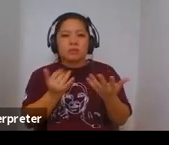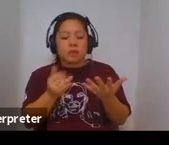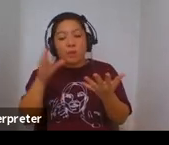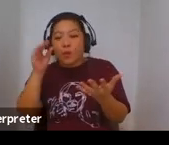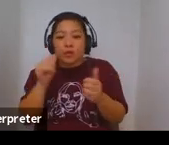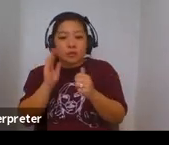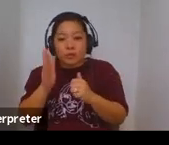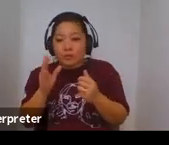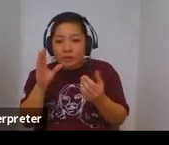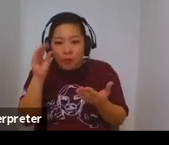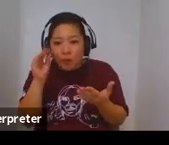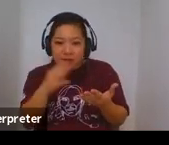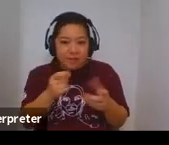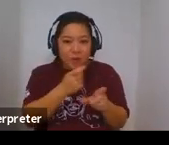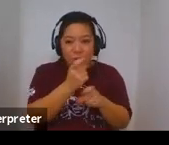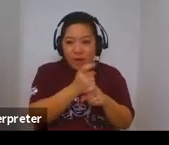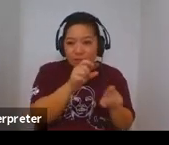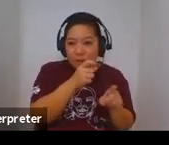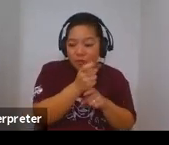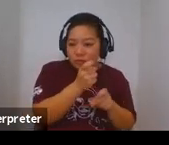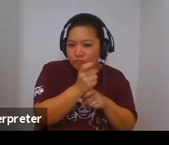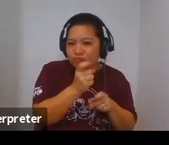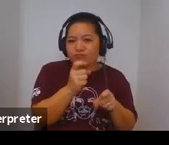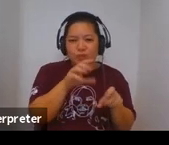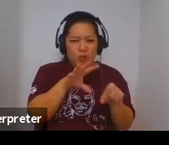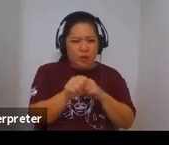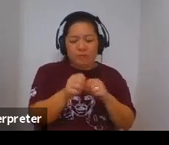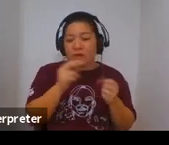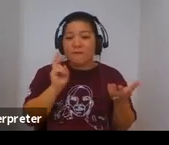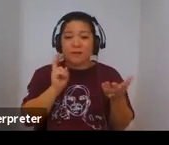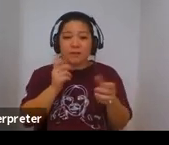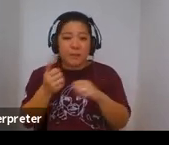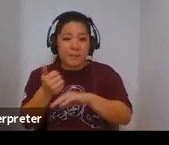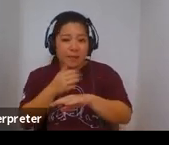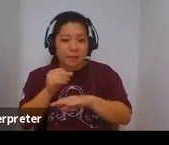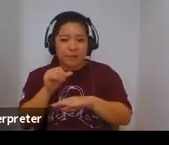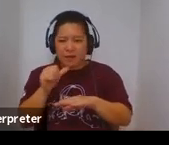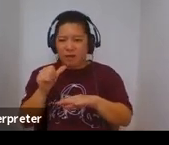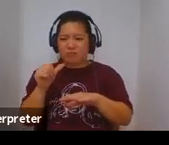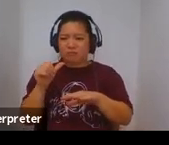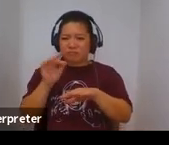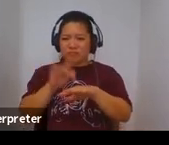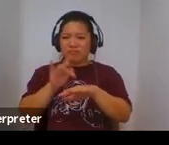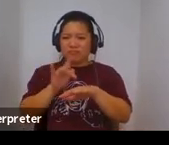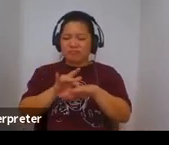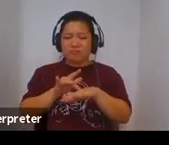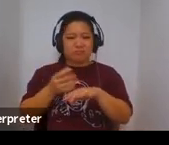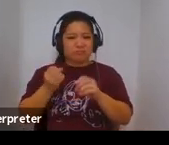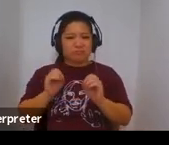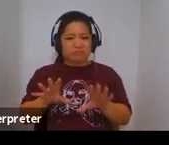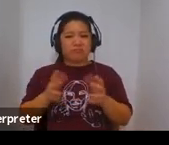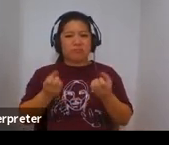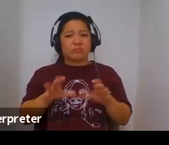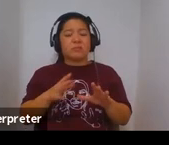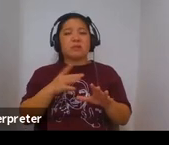boys, rape jokes, sexist attitudes, victim blaming, unwanted touching. And then it goes up to